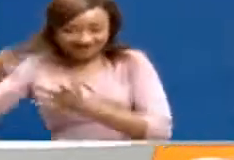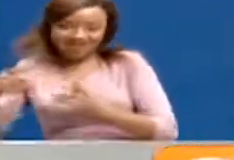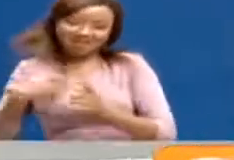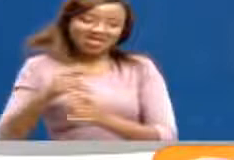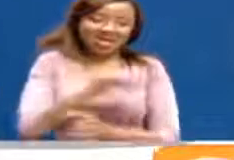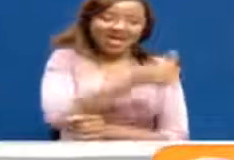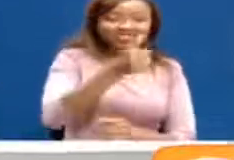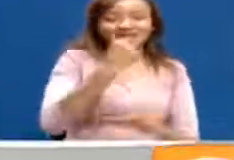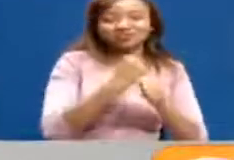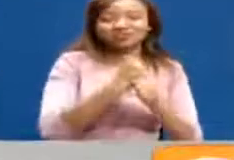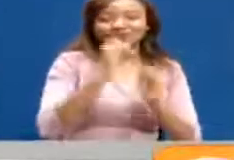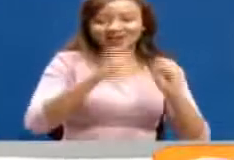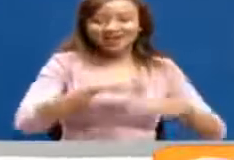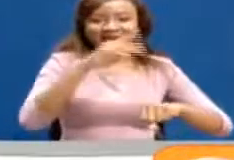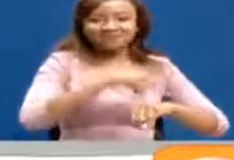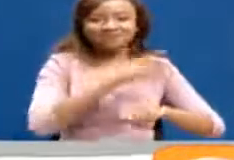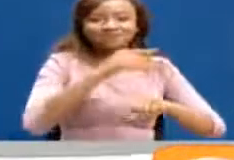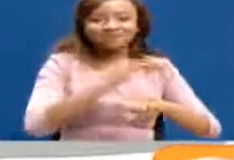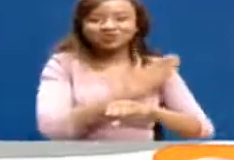job.